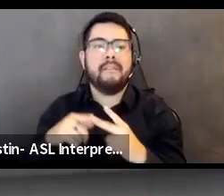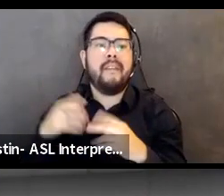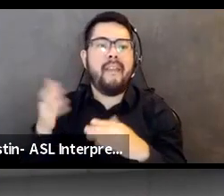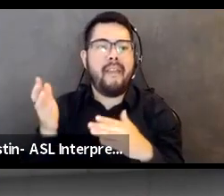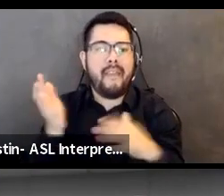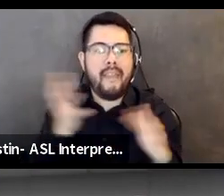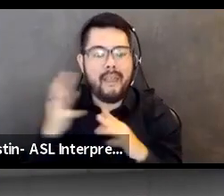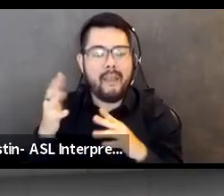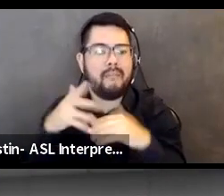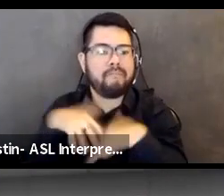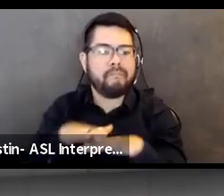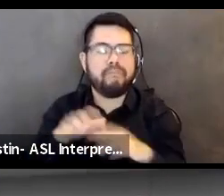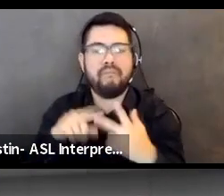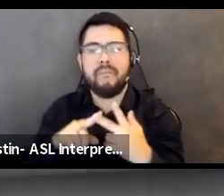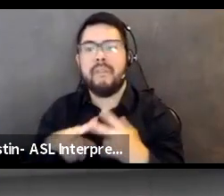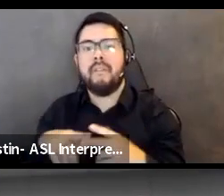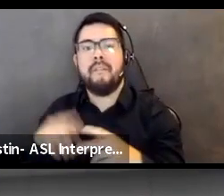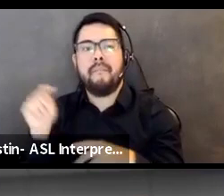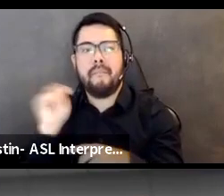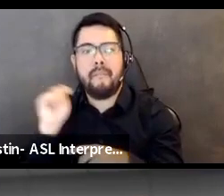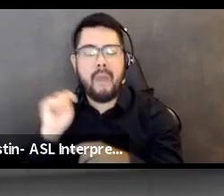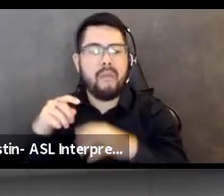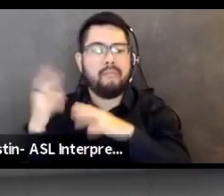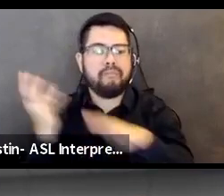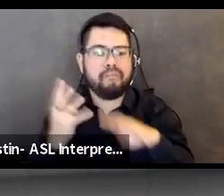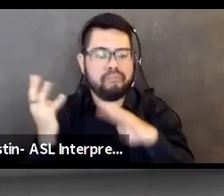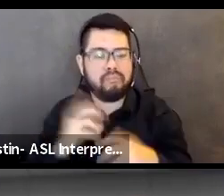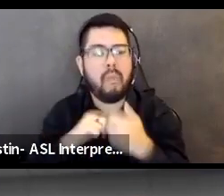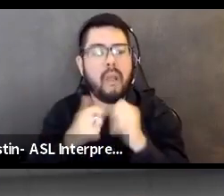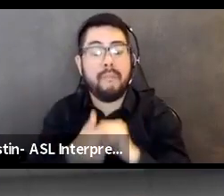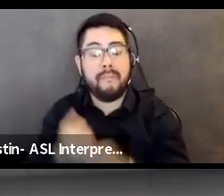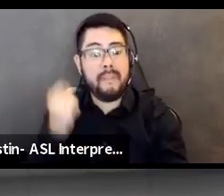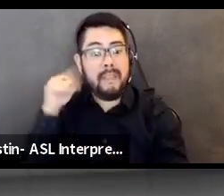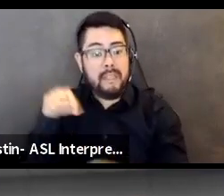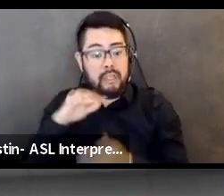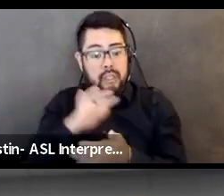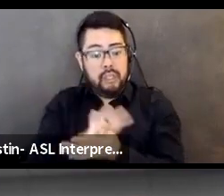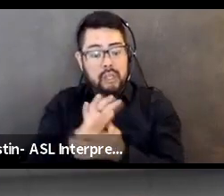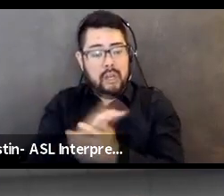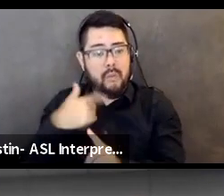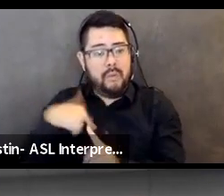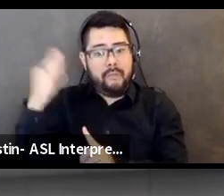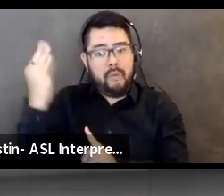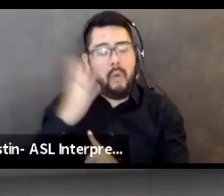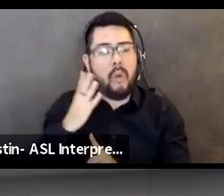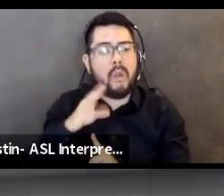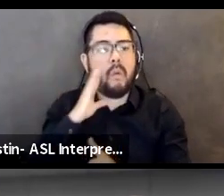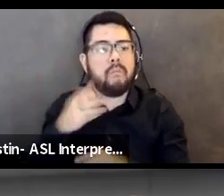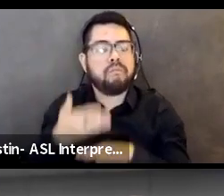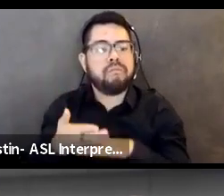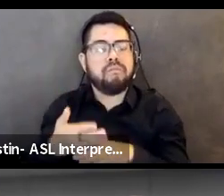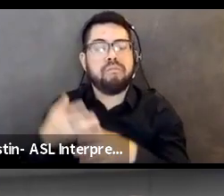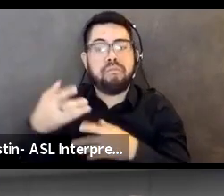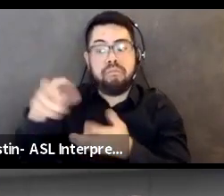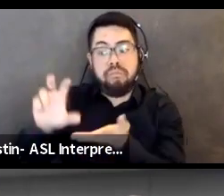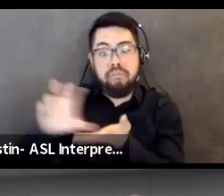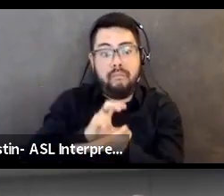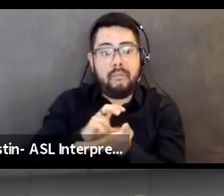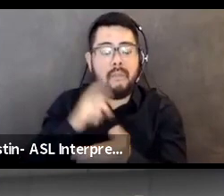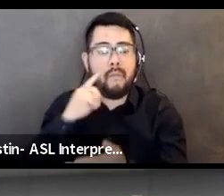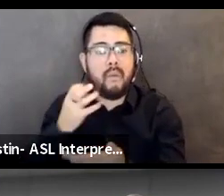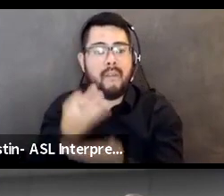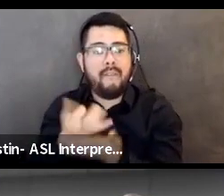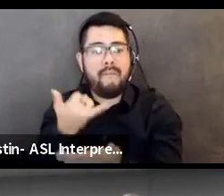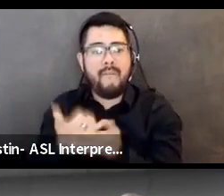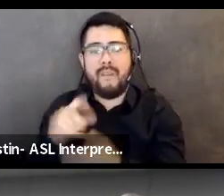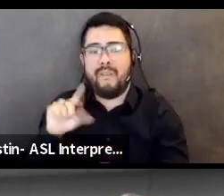other issues this year at last we got word that the school has been slated to receive some capital improvements in the fy 21 budget